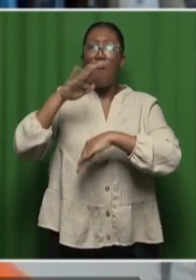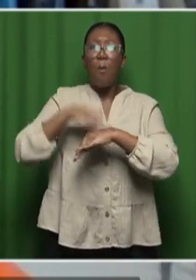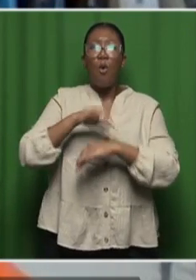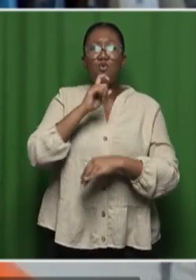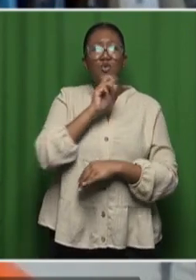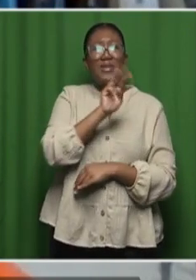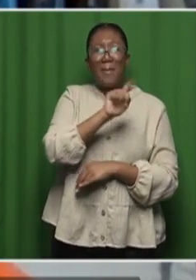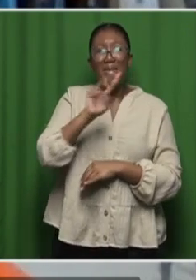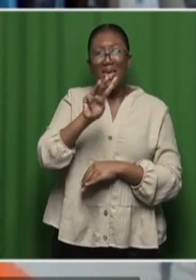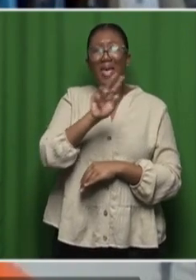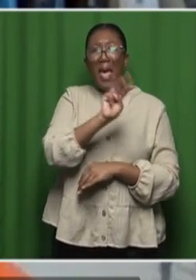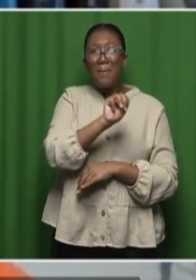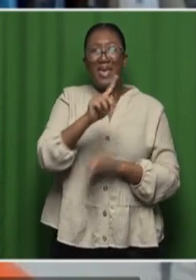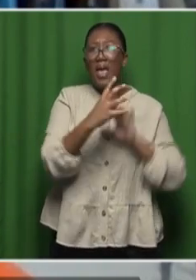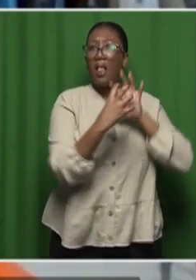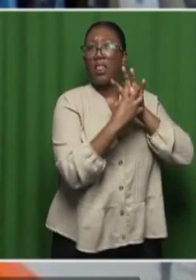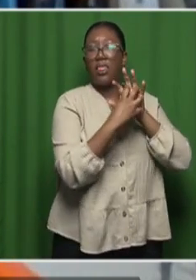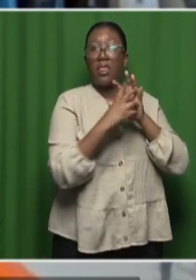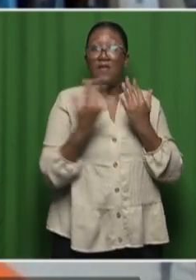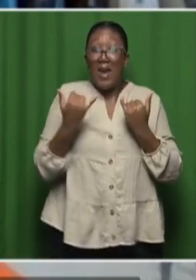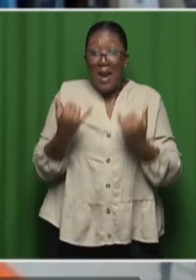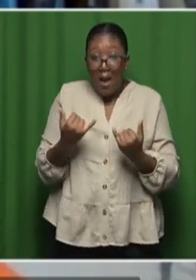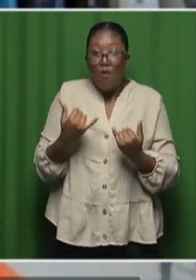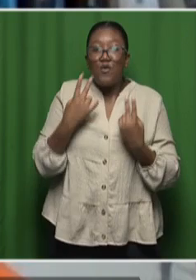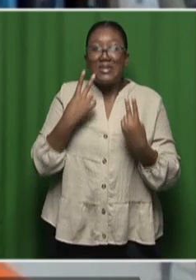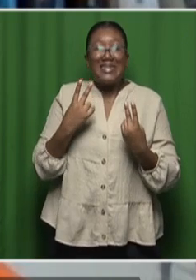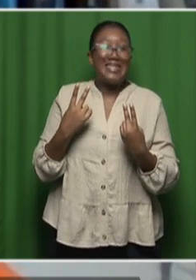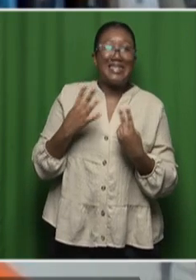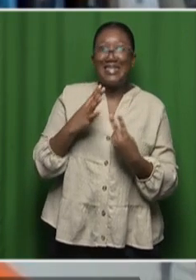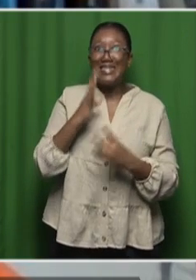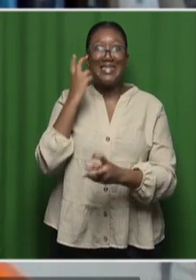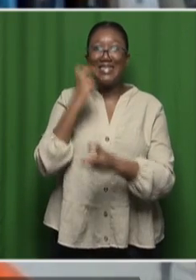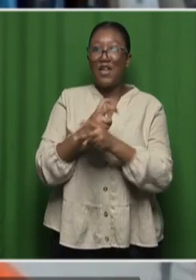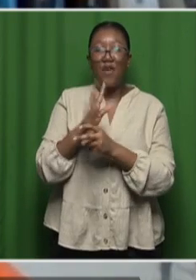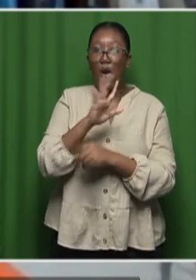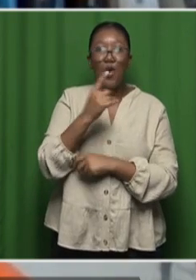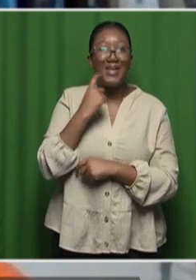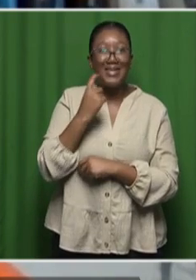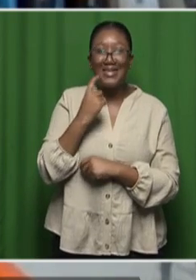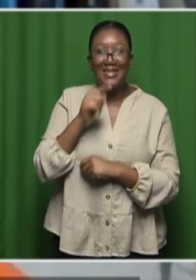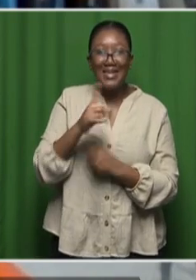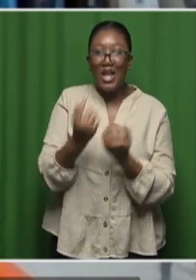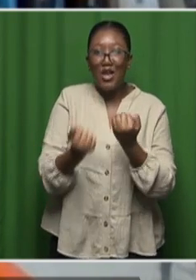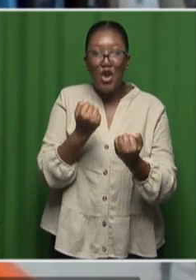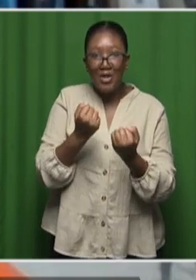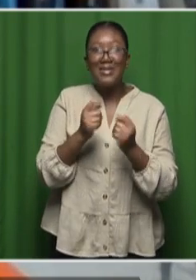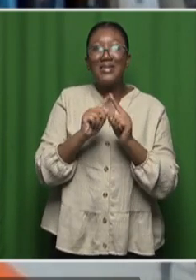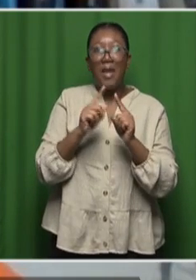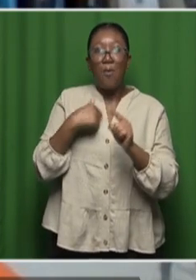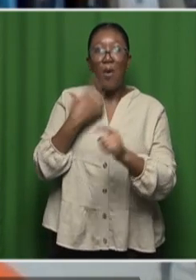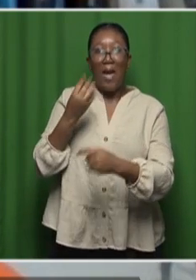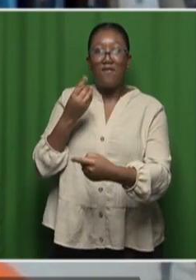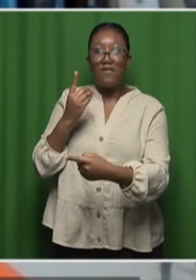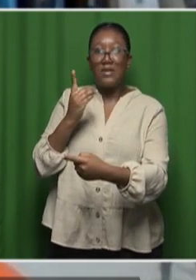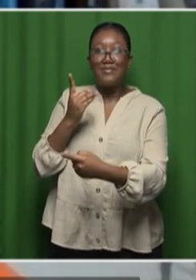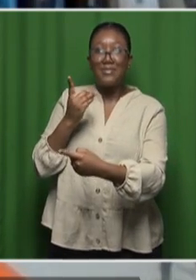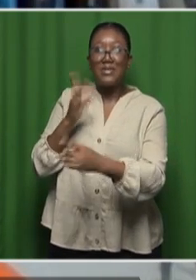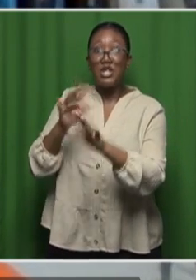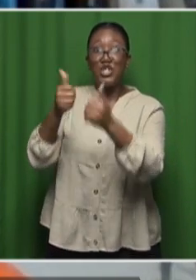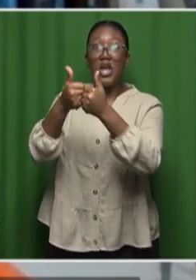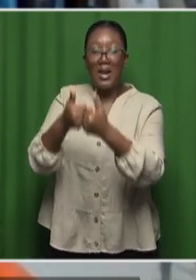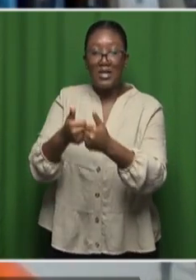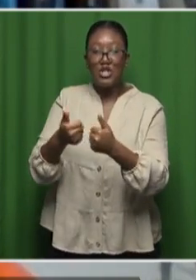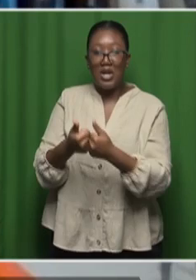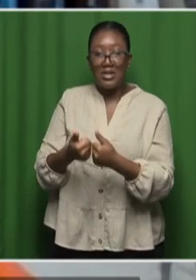are definitely complexities in this case, and there has been a curveball that has been introduced